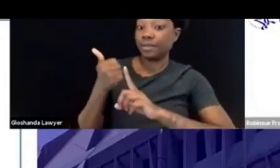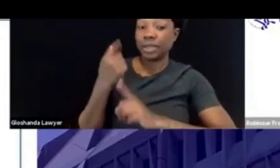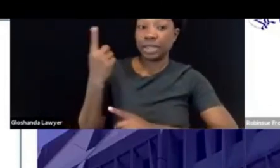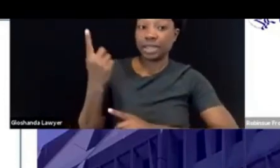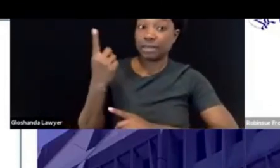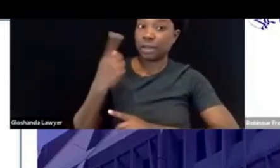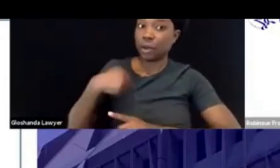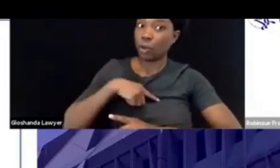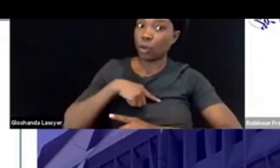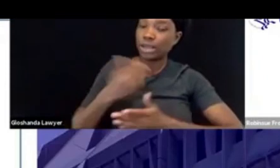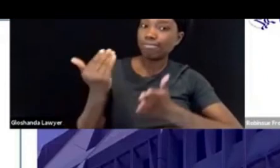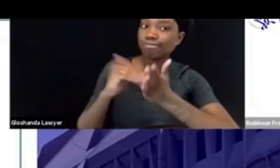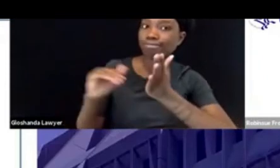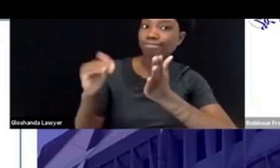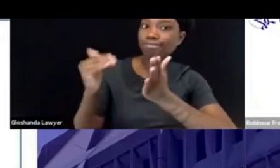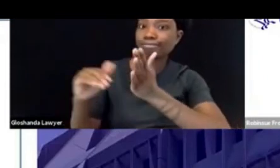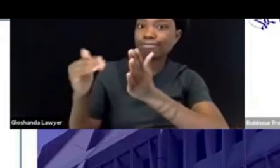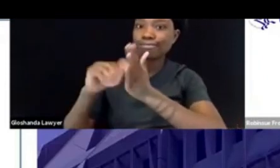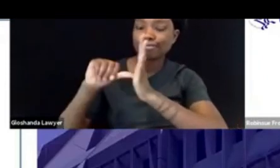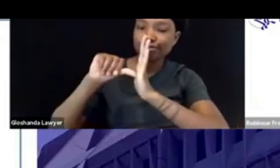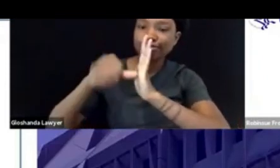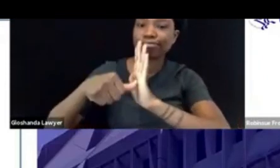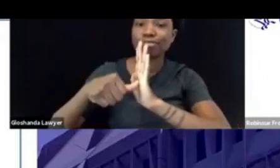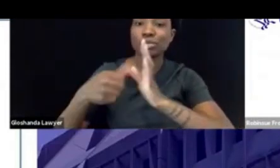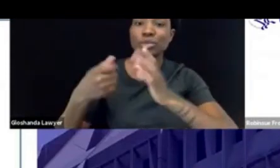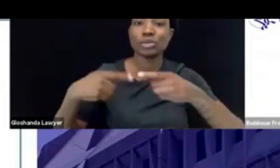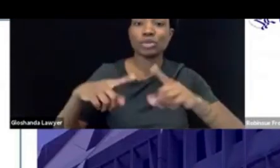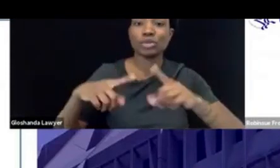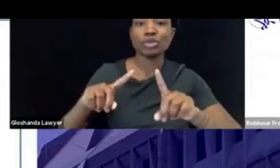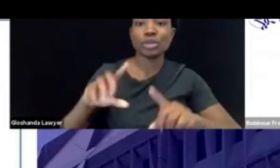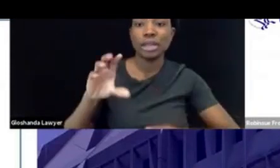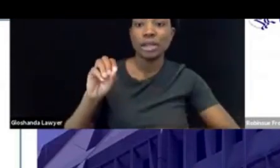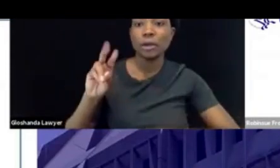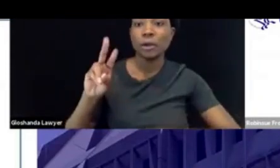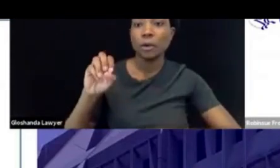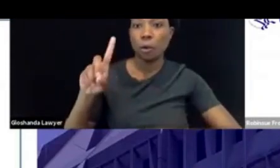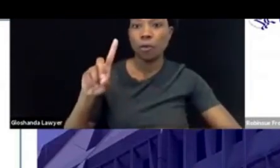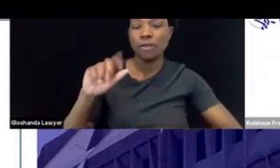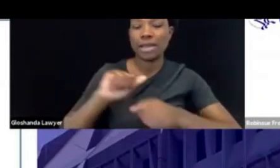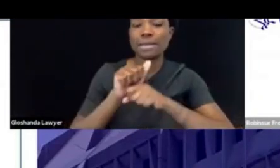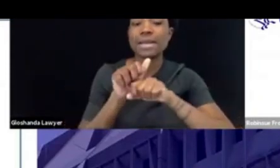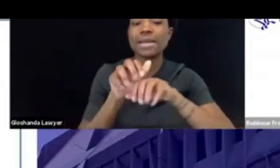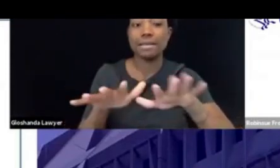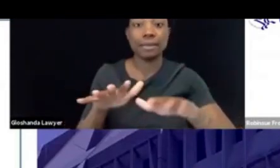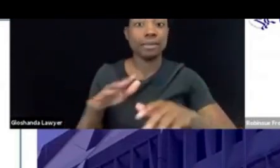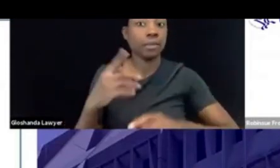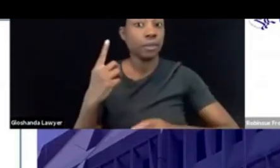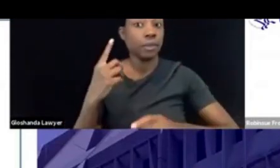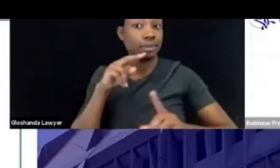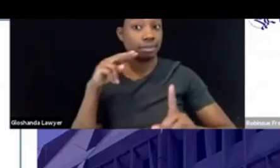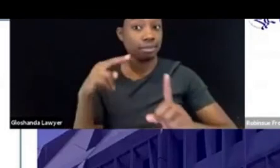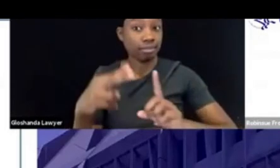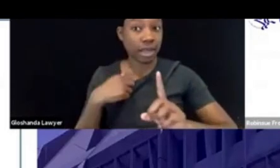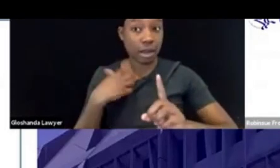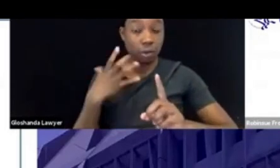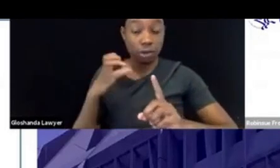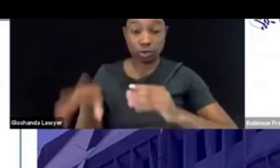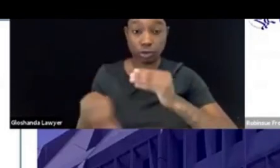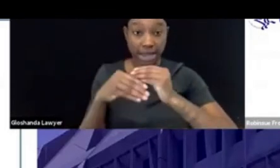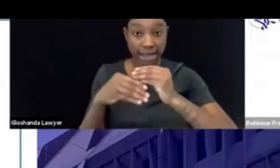and highlighted during this COVID pandemic. And the perspective that I'd like to bring is